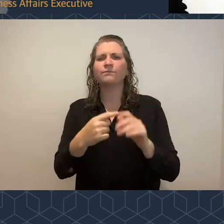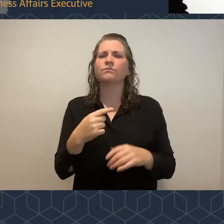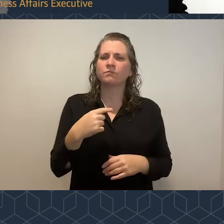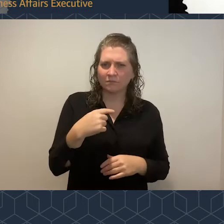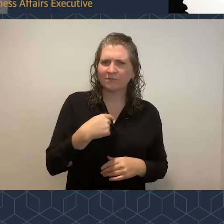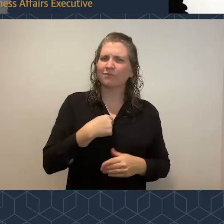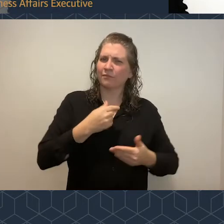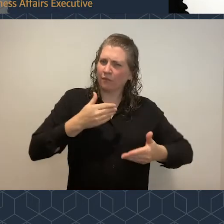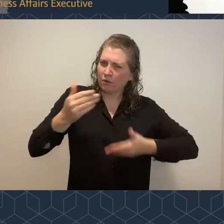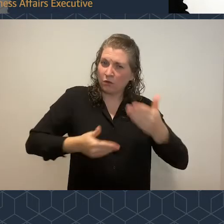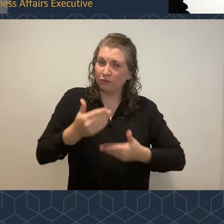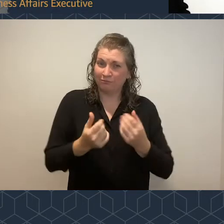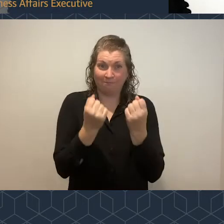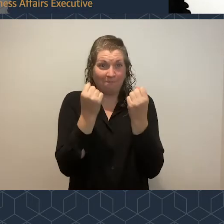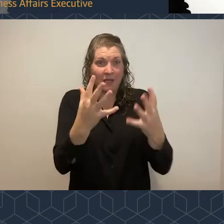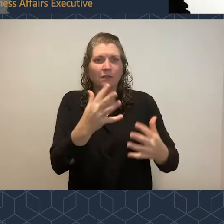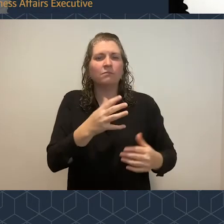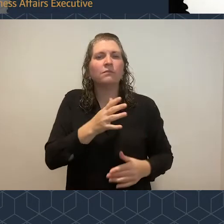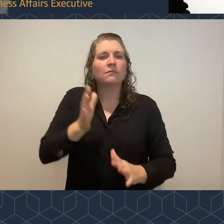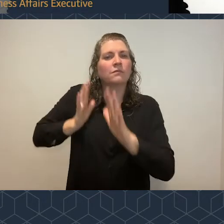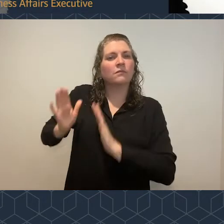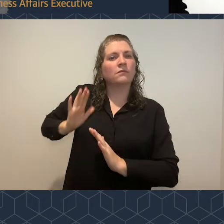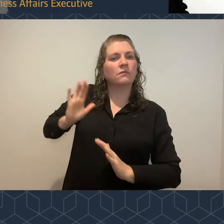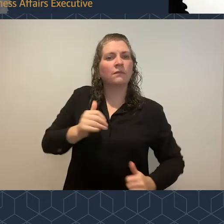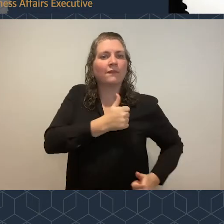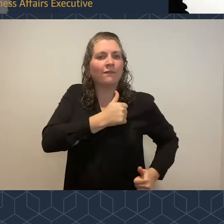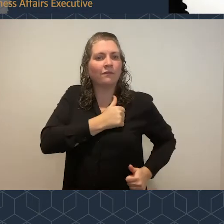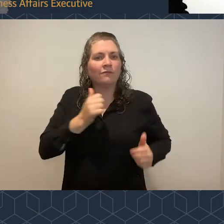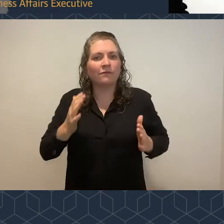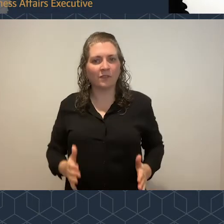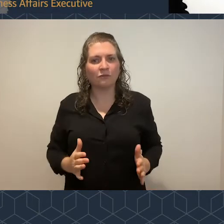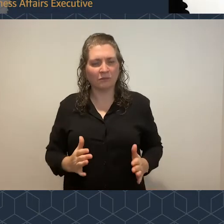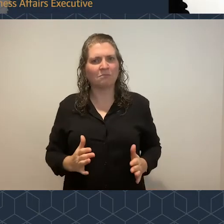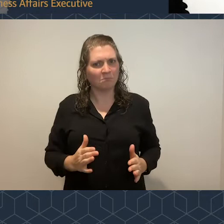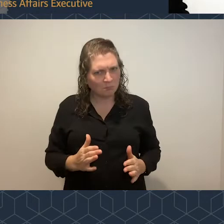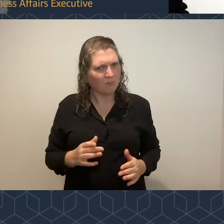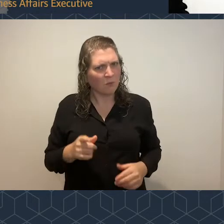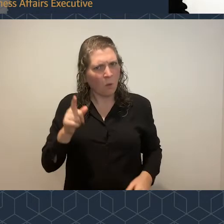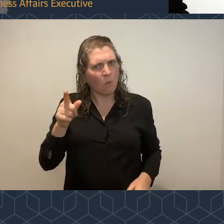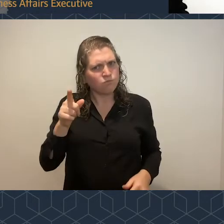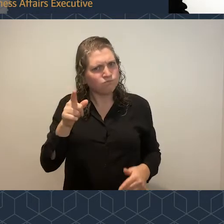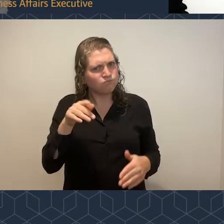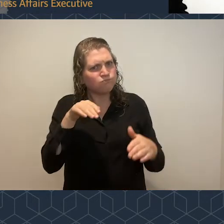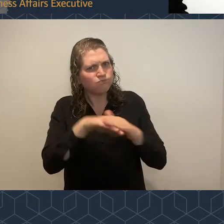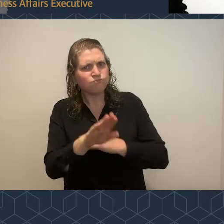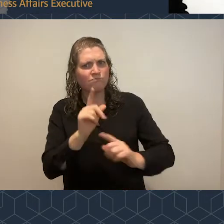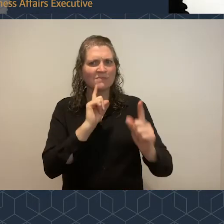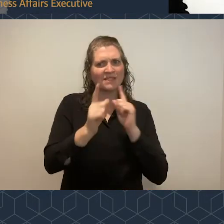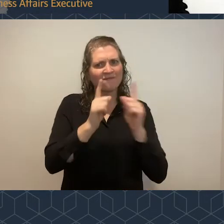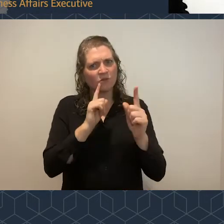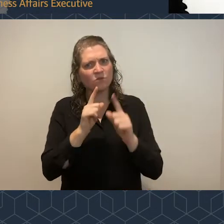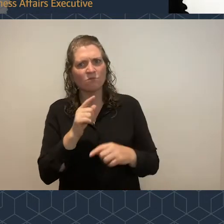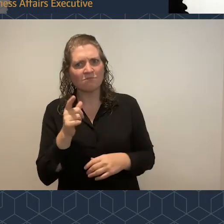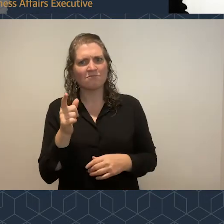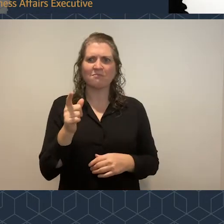And so an example that that I have is we hire a lot of veterans in operations. Veterans and